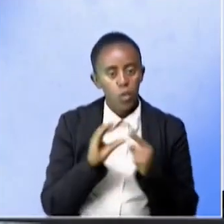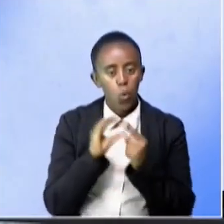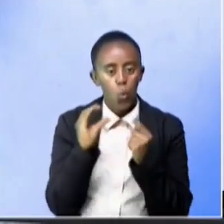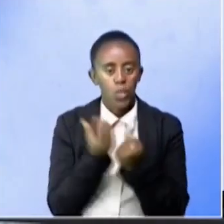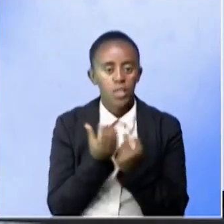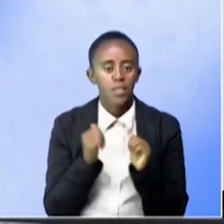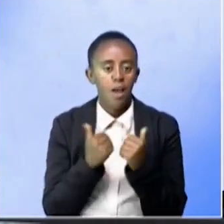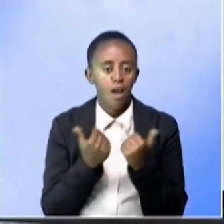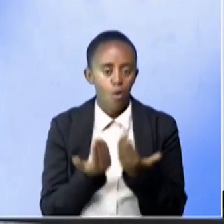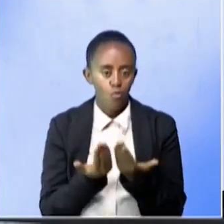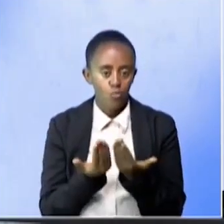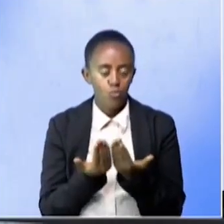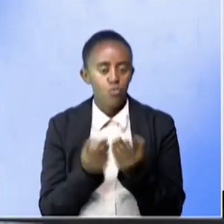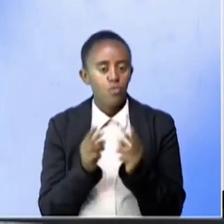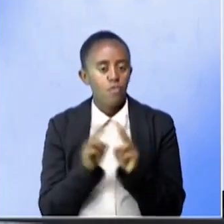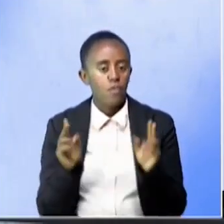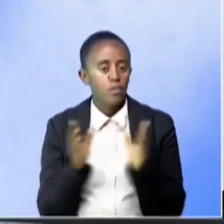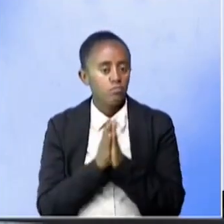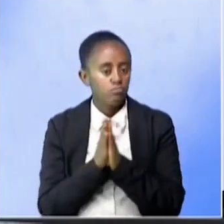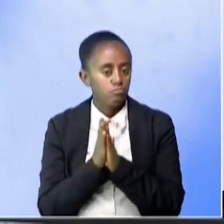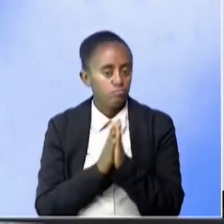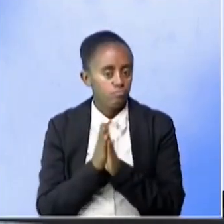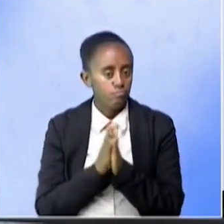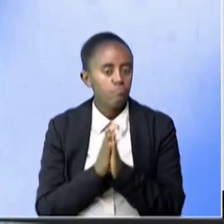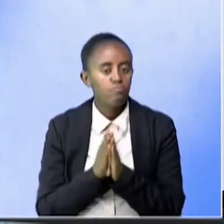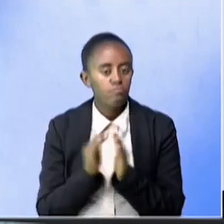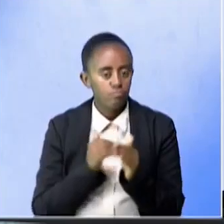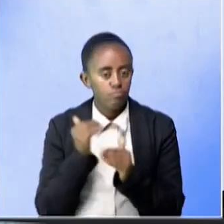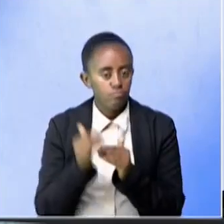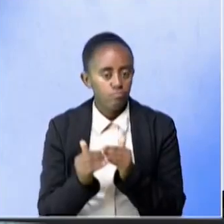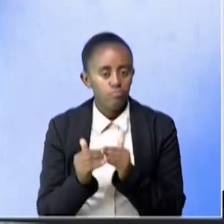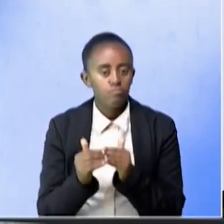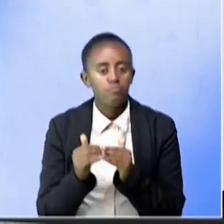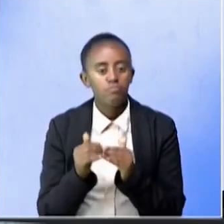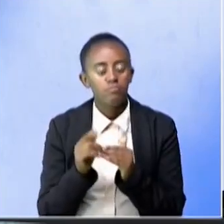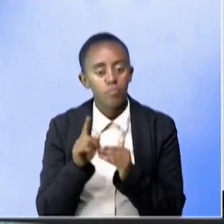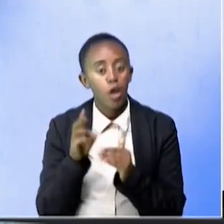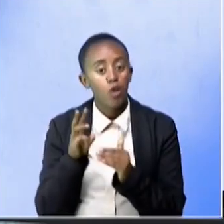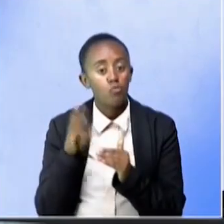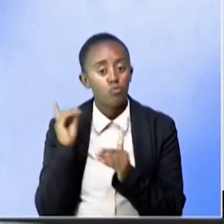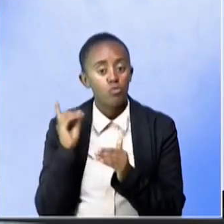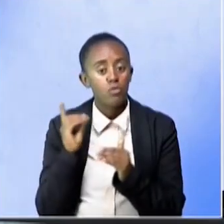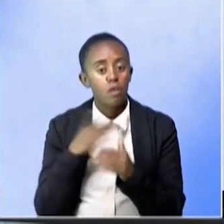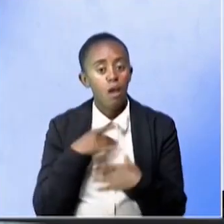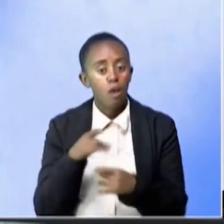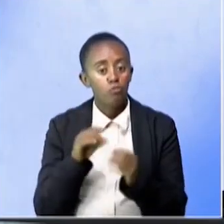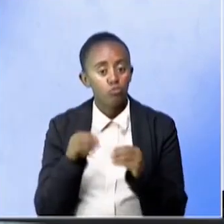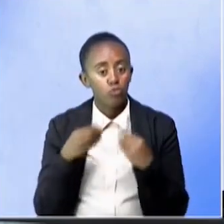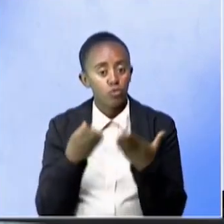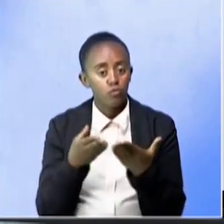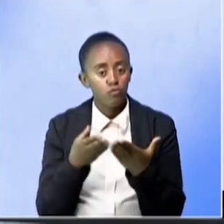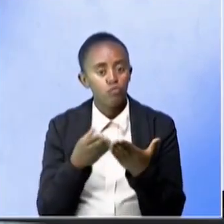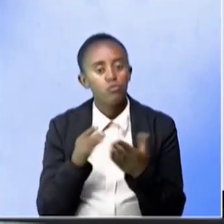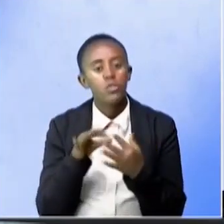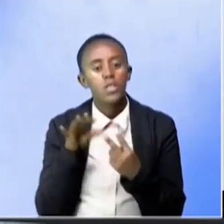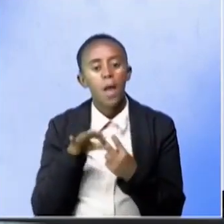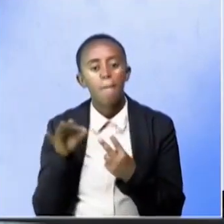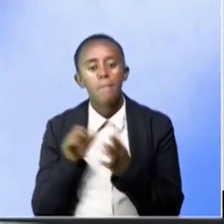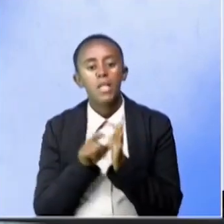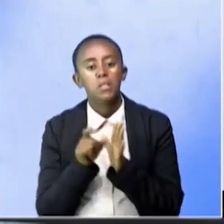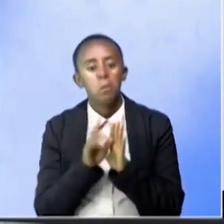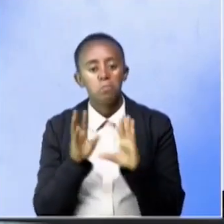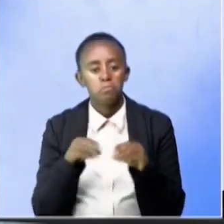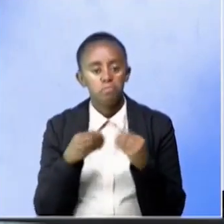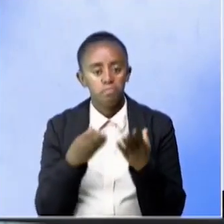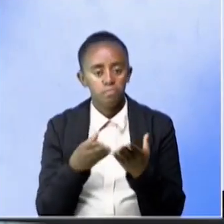contexts. Very interesting one. Next to this, I would like to give you sample examples,